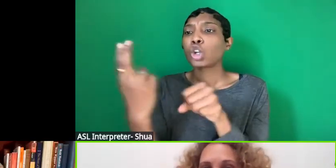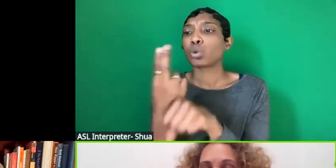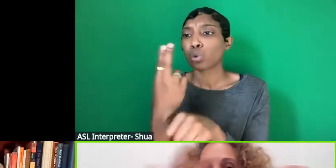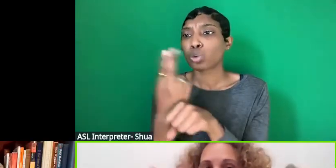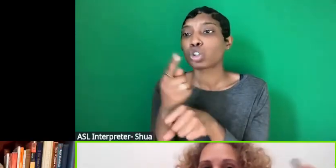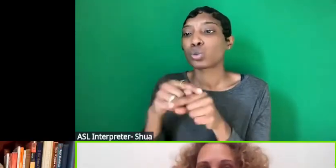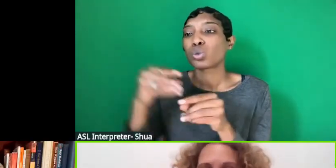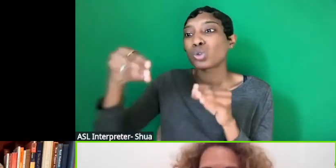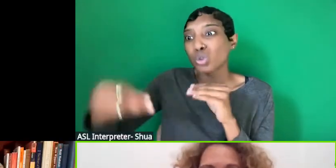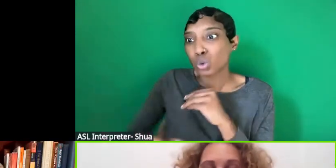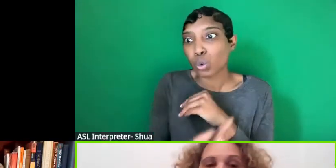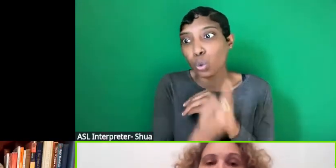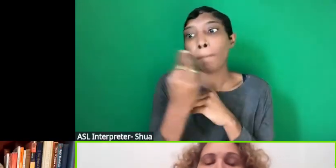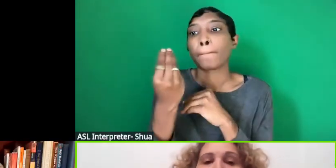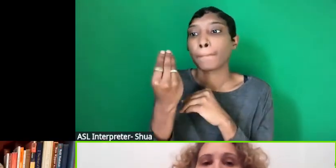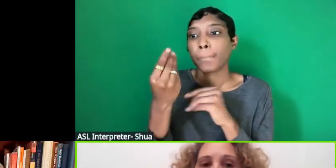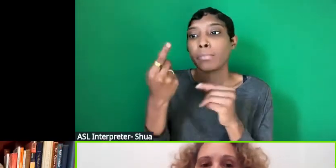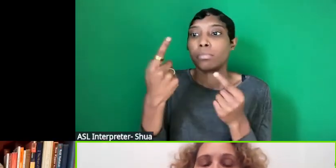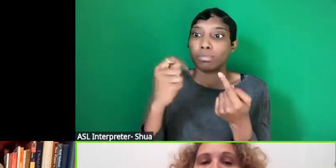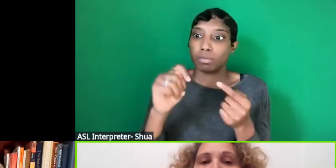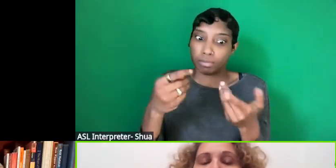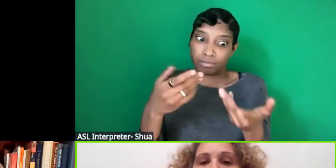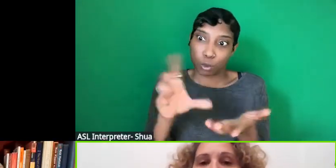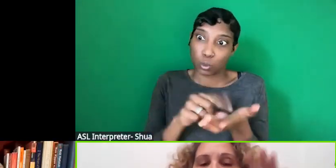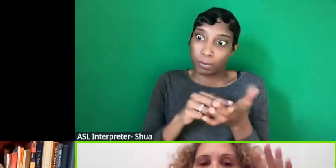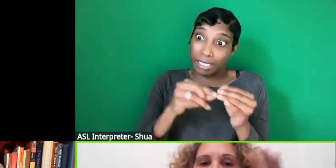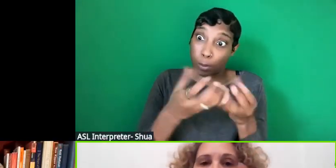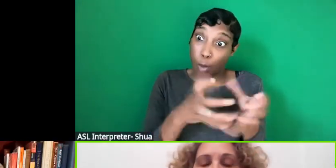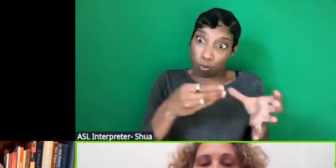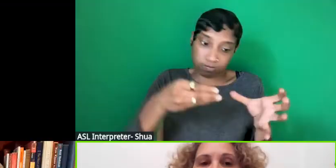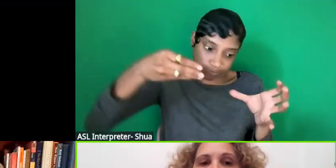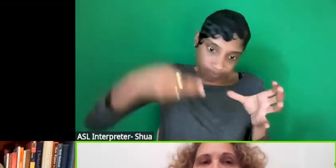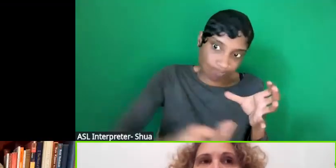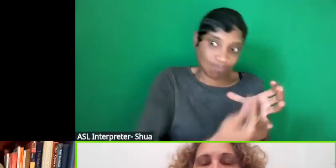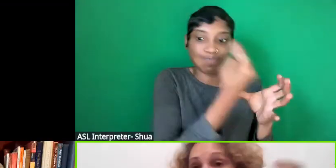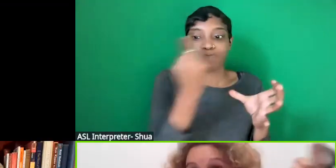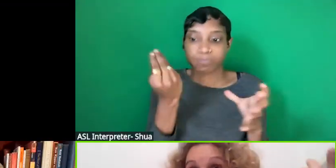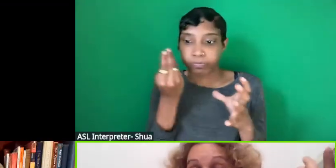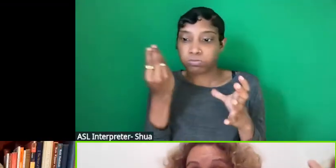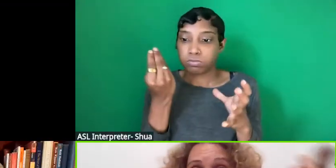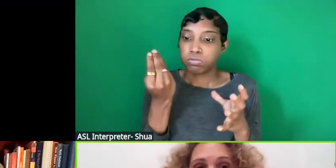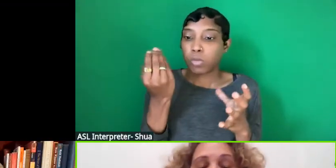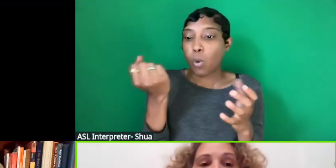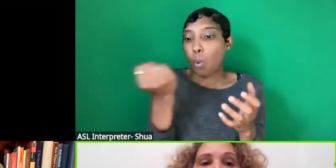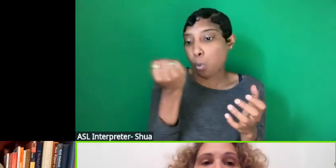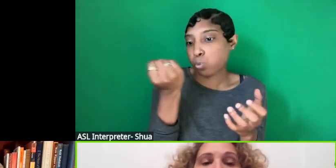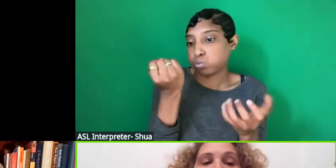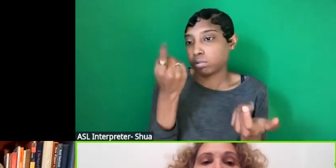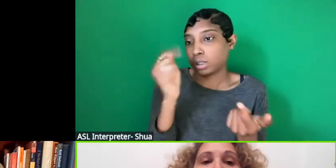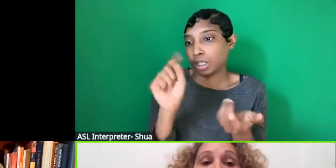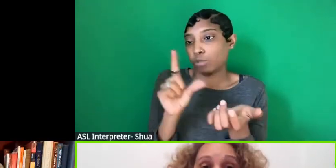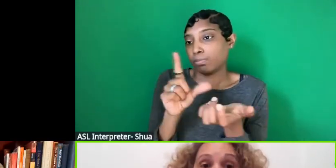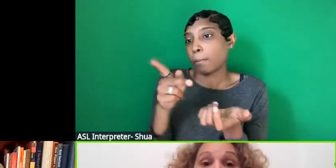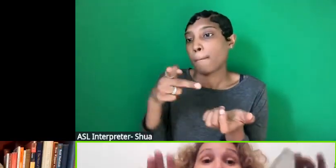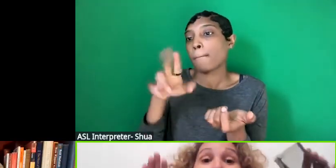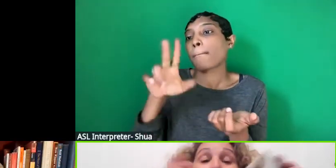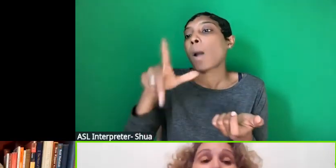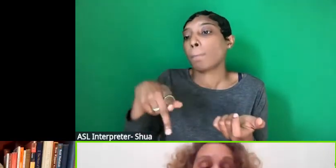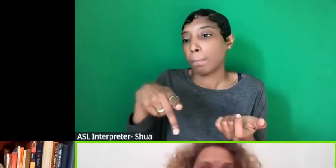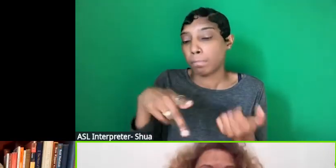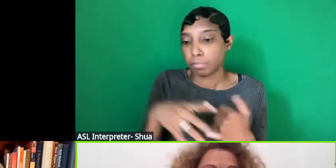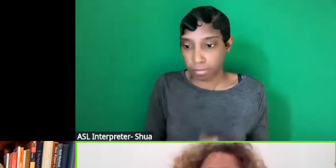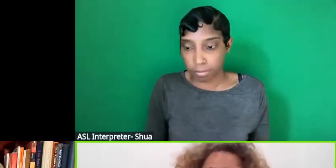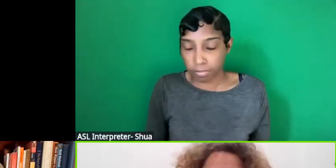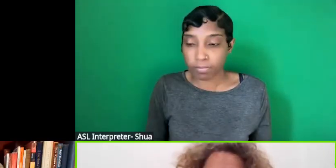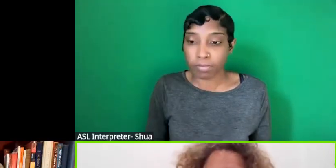pulp mixture out of the vat. And it holds the pulp mixture. So